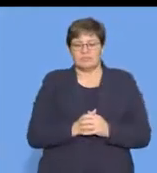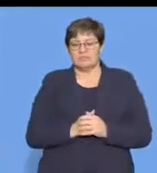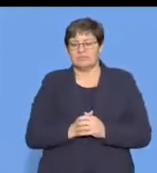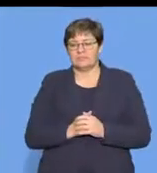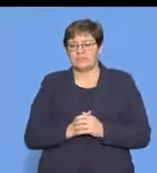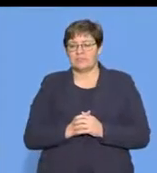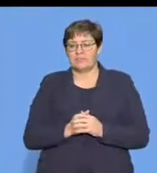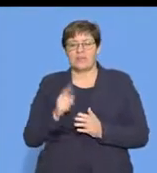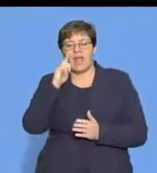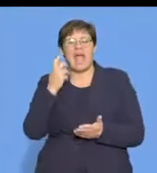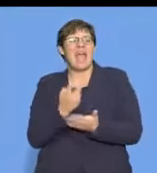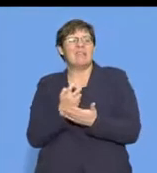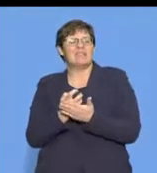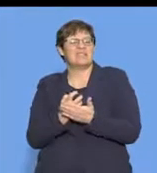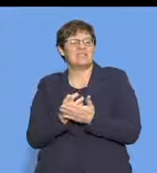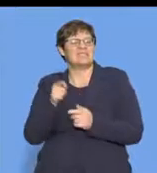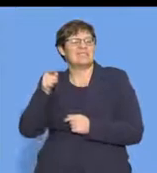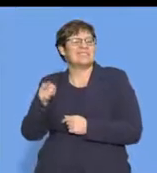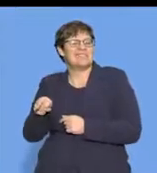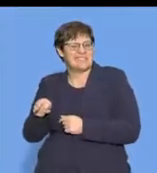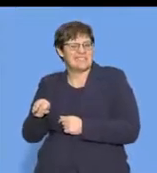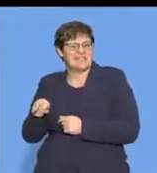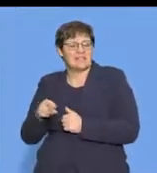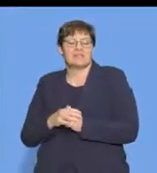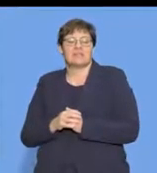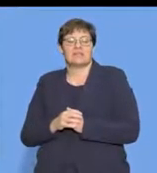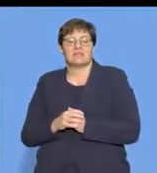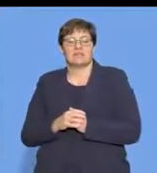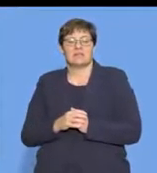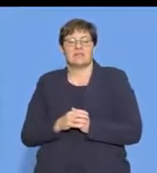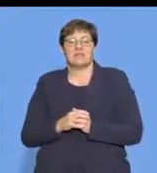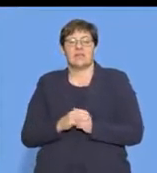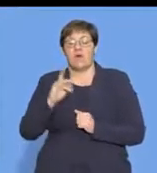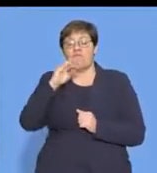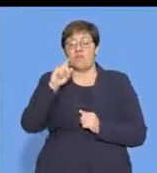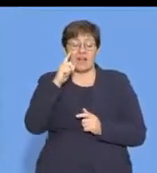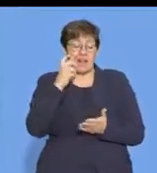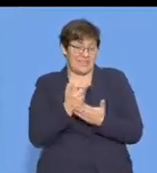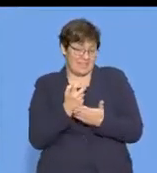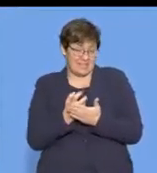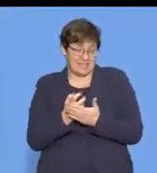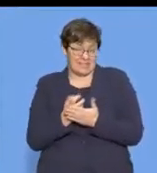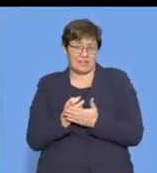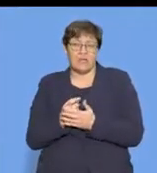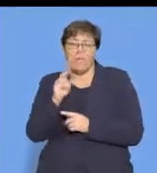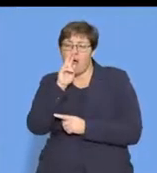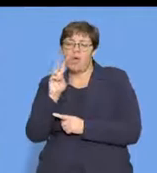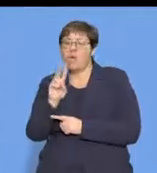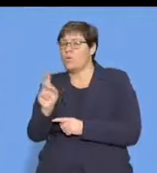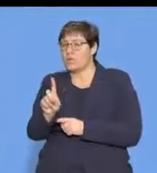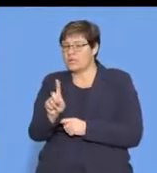at the evidence for the out of Africa hypothesis, and very important is fossil evidence, and here we have to have a look